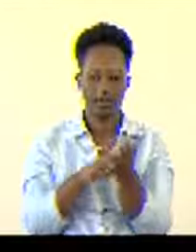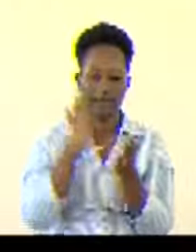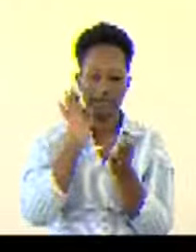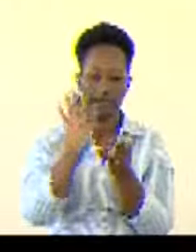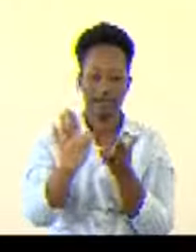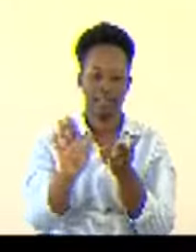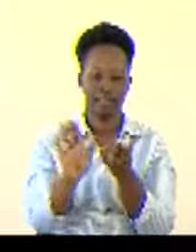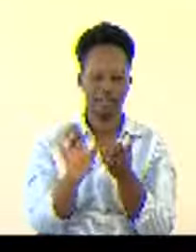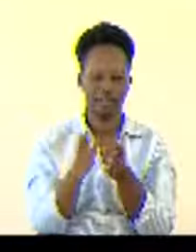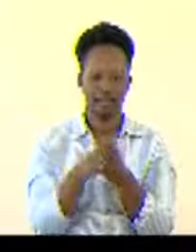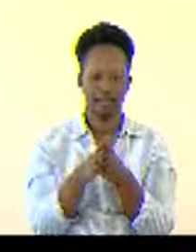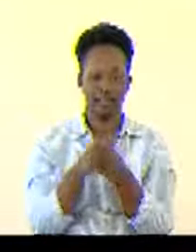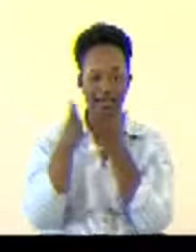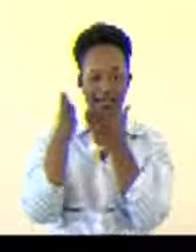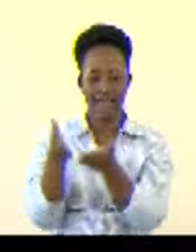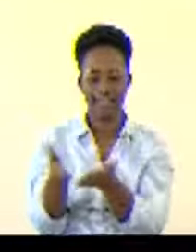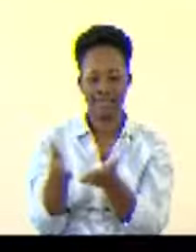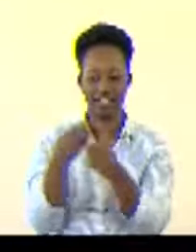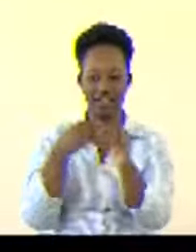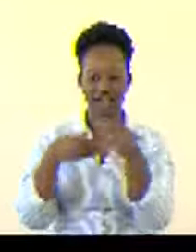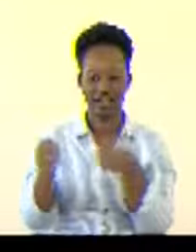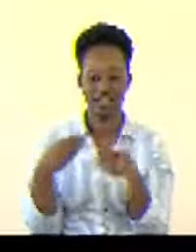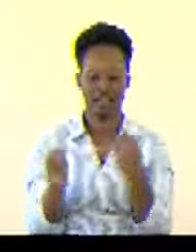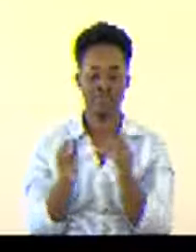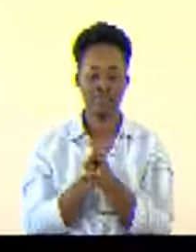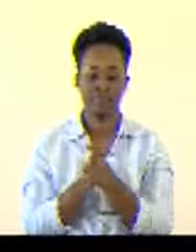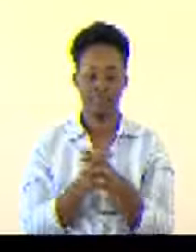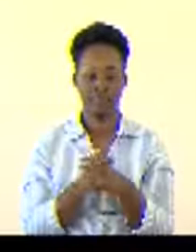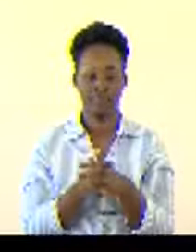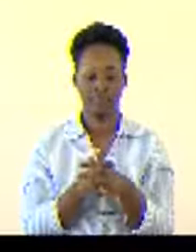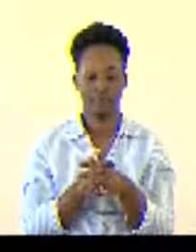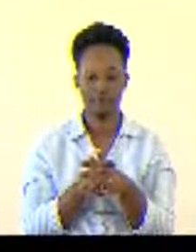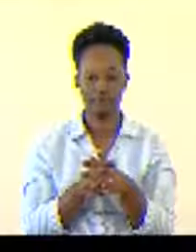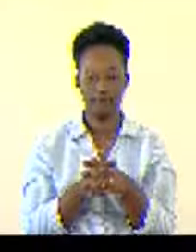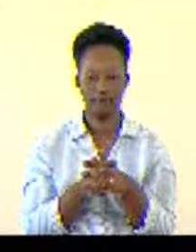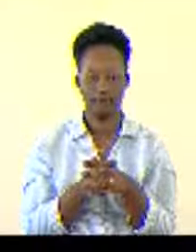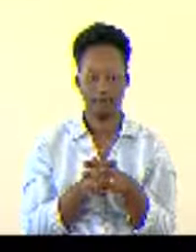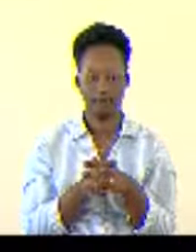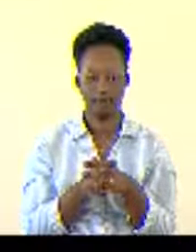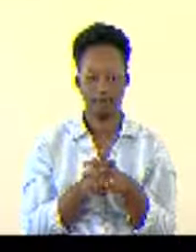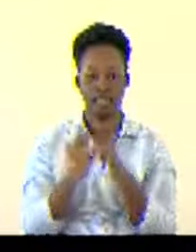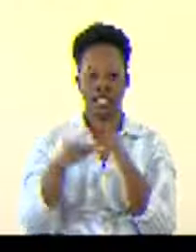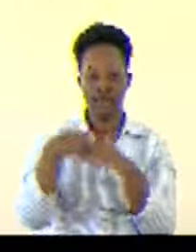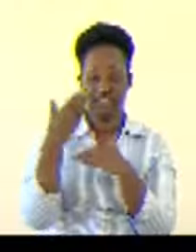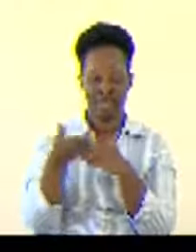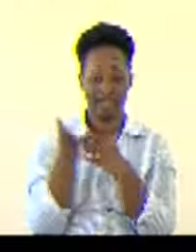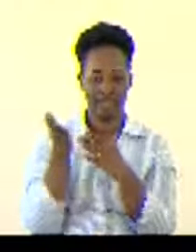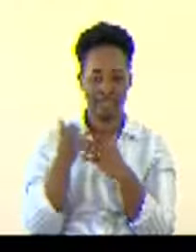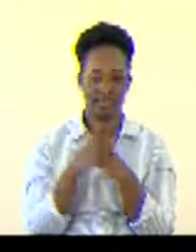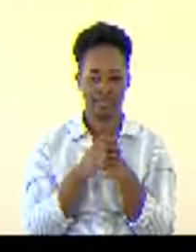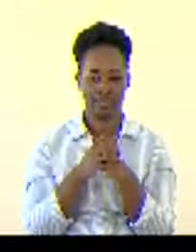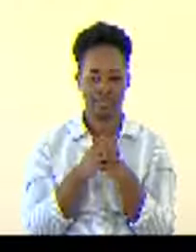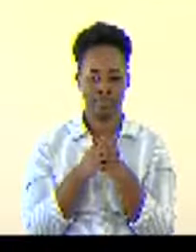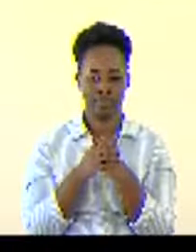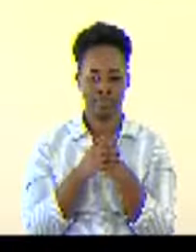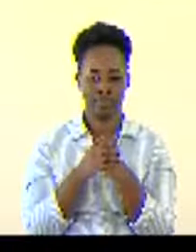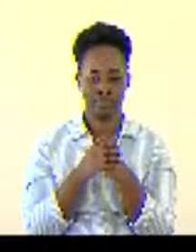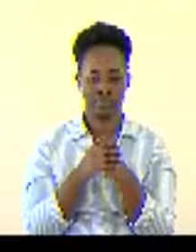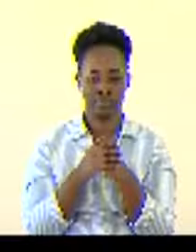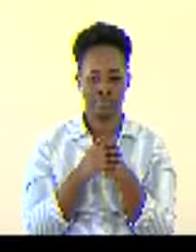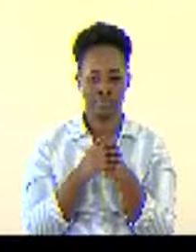its current assets. Using its current what? Its current assets. Therefore here, under these